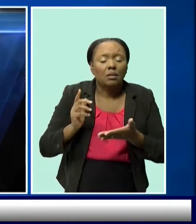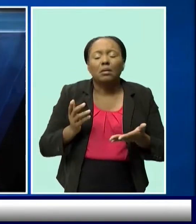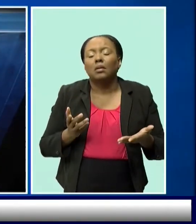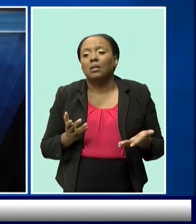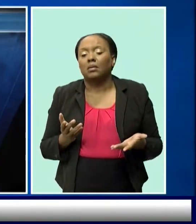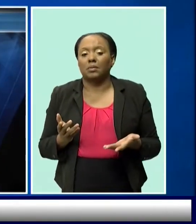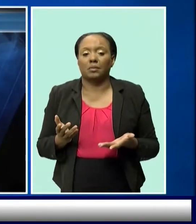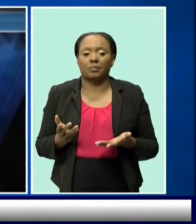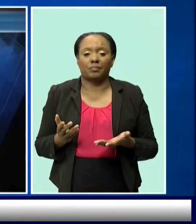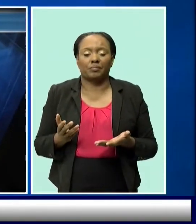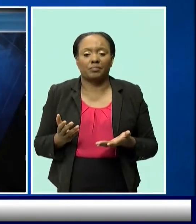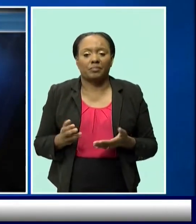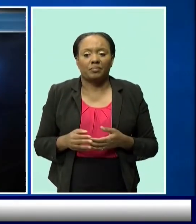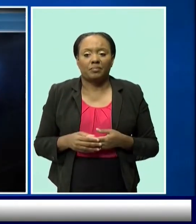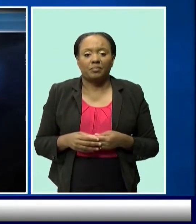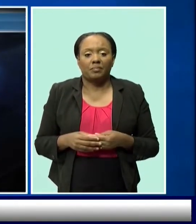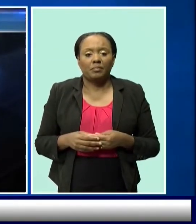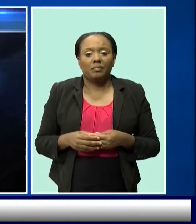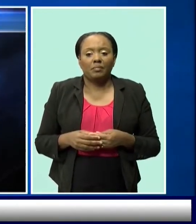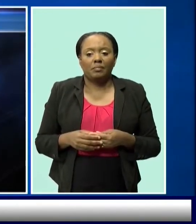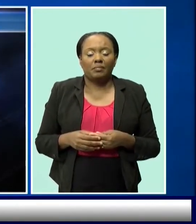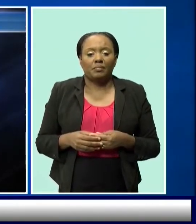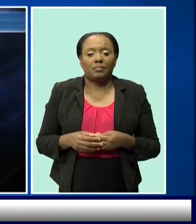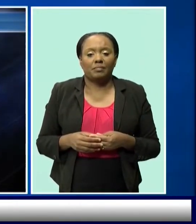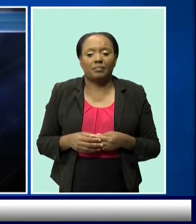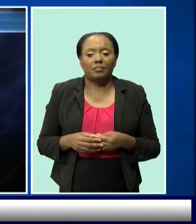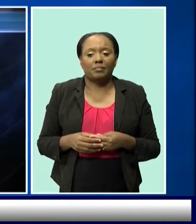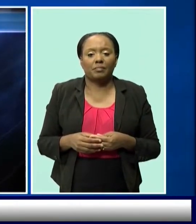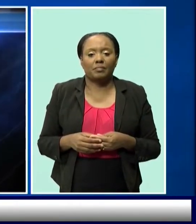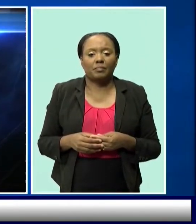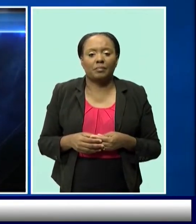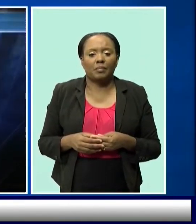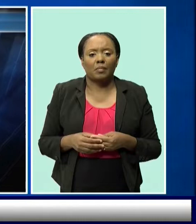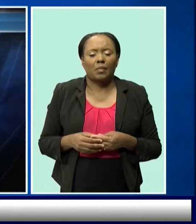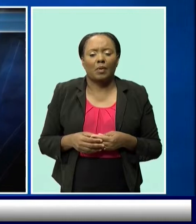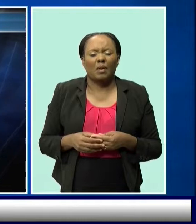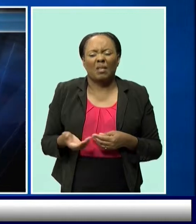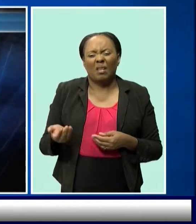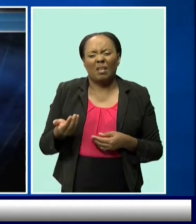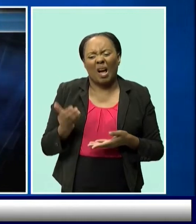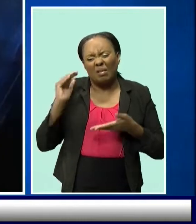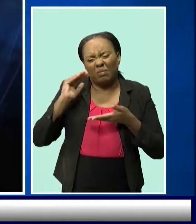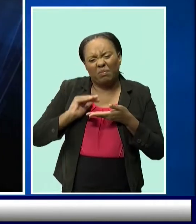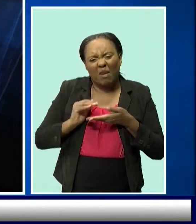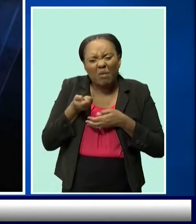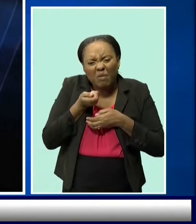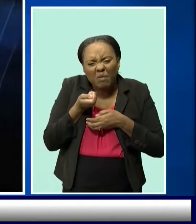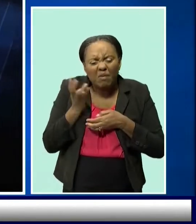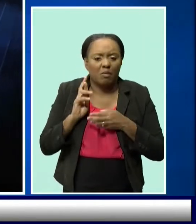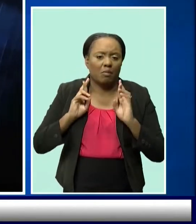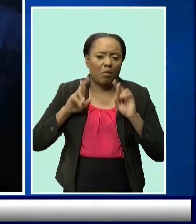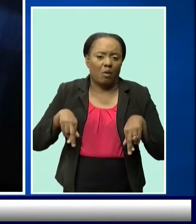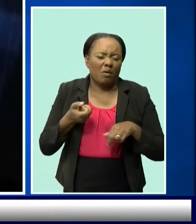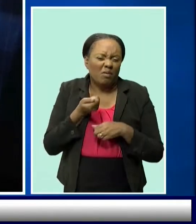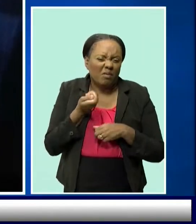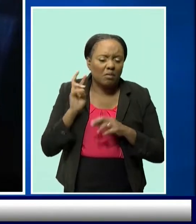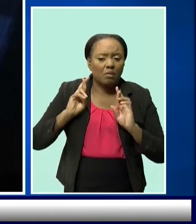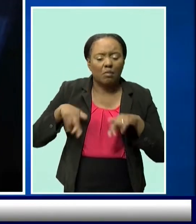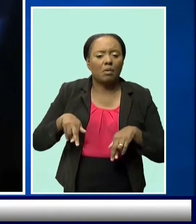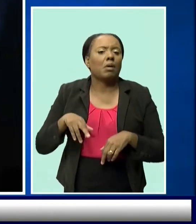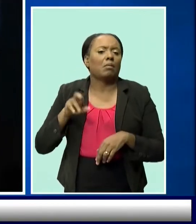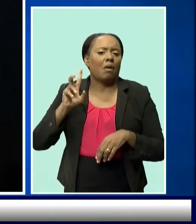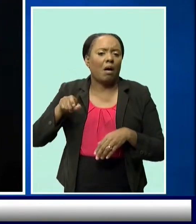We had a very small number of reports last week. We did have to render